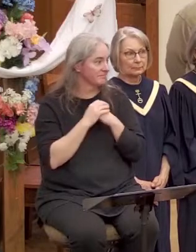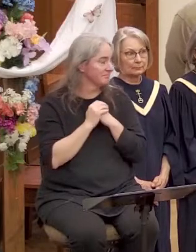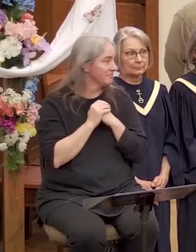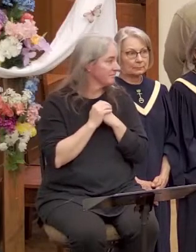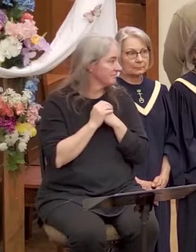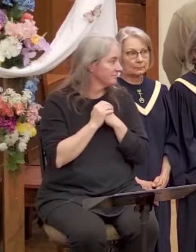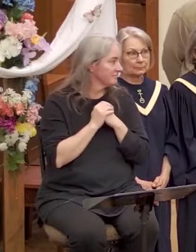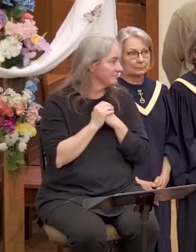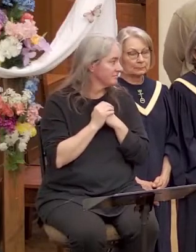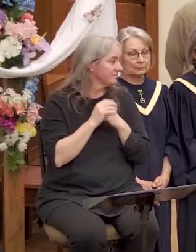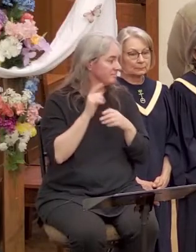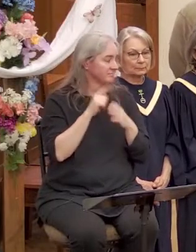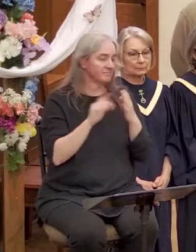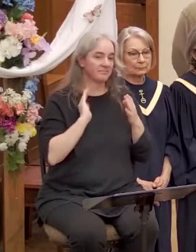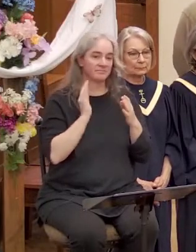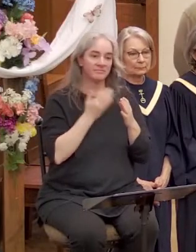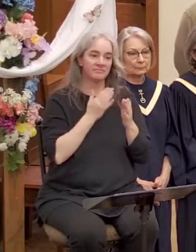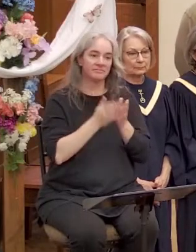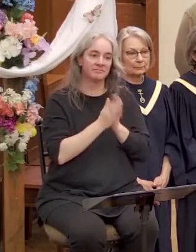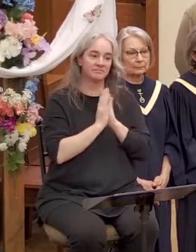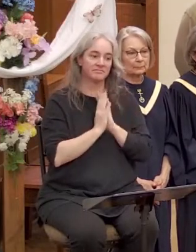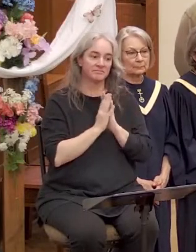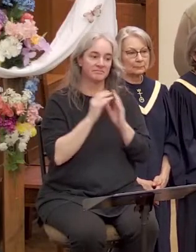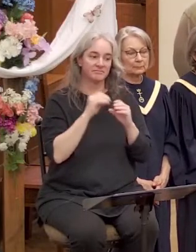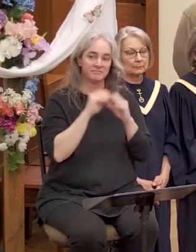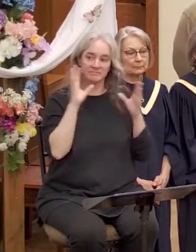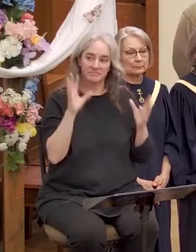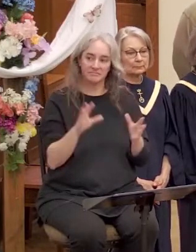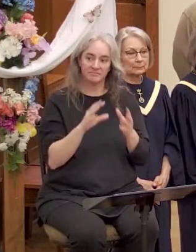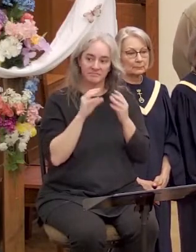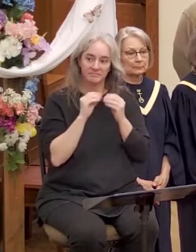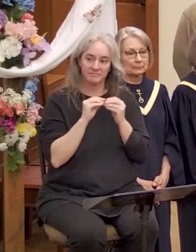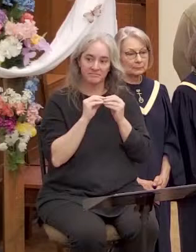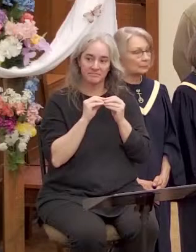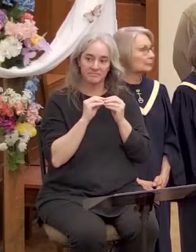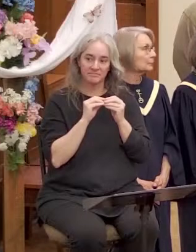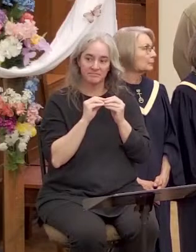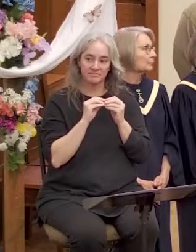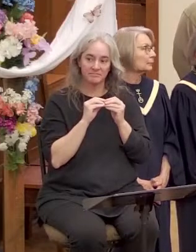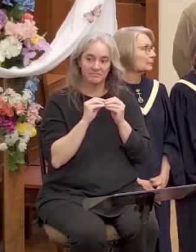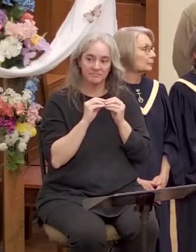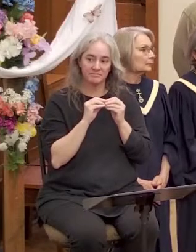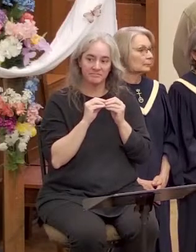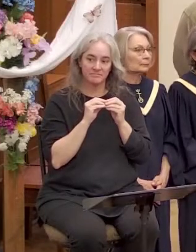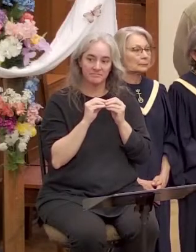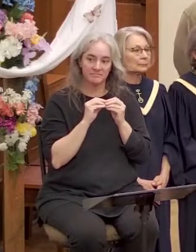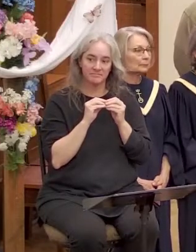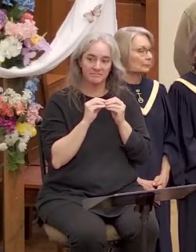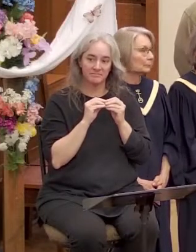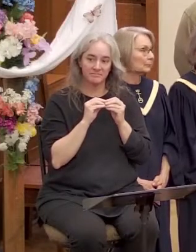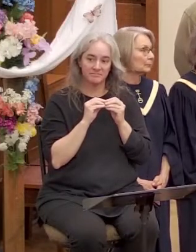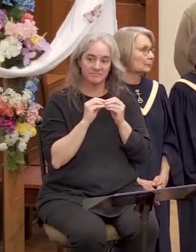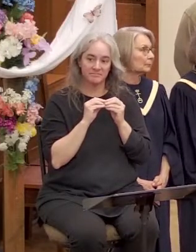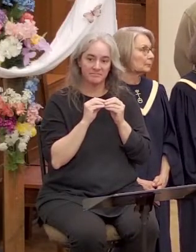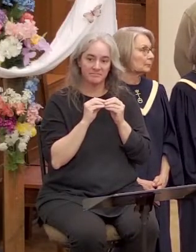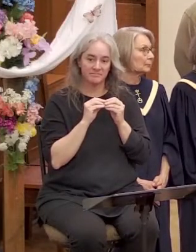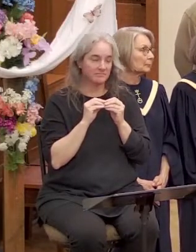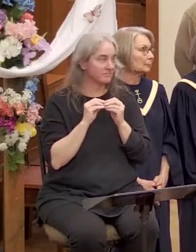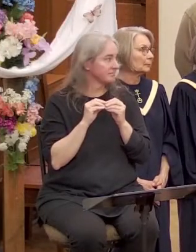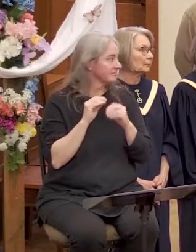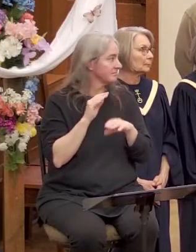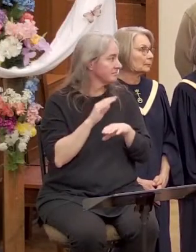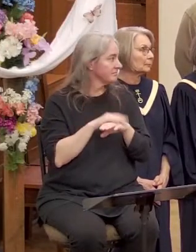And what we ask is, in addition to this, we're also, as I understand it, In the website,